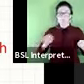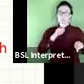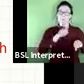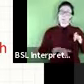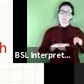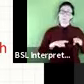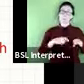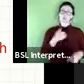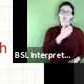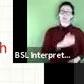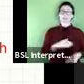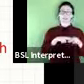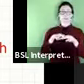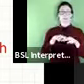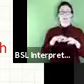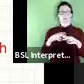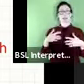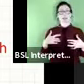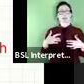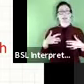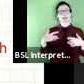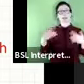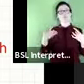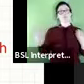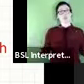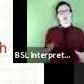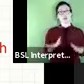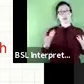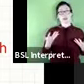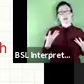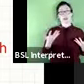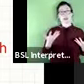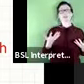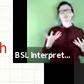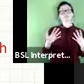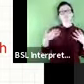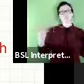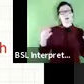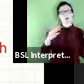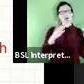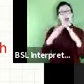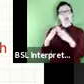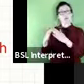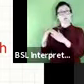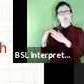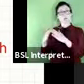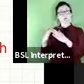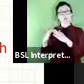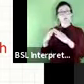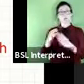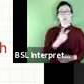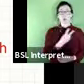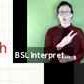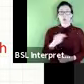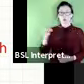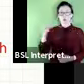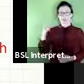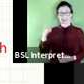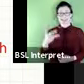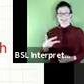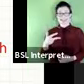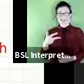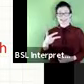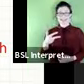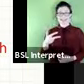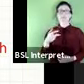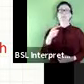families lived in public house. But after 2008, more than 90% of